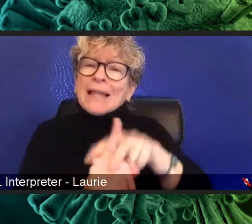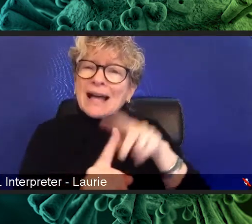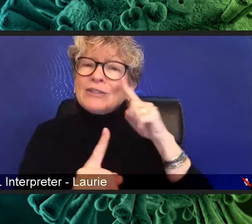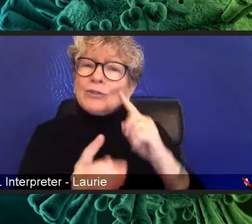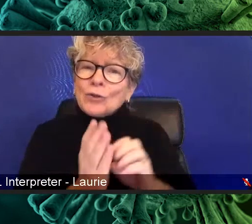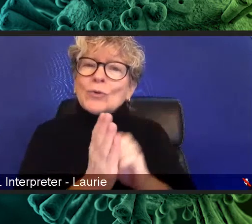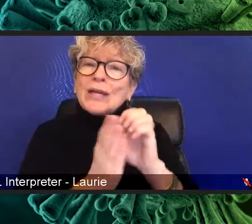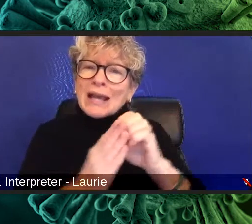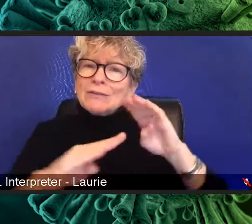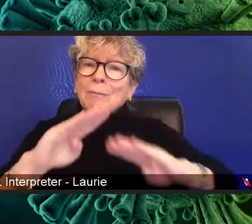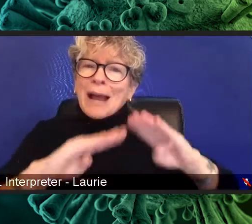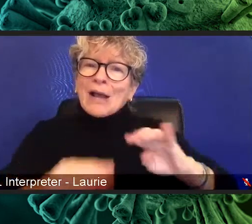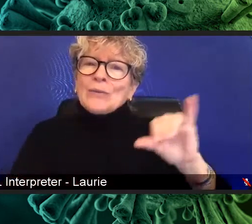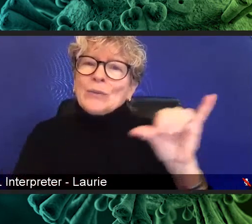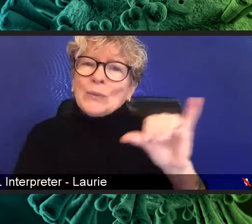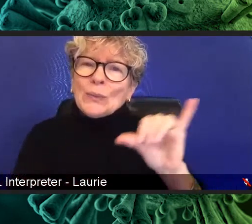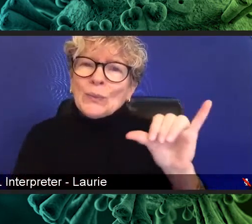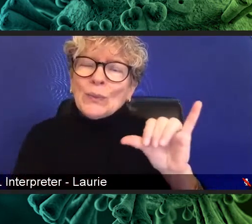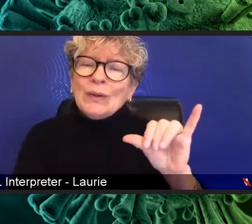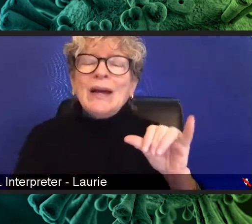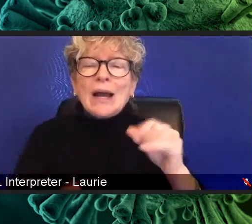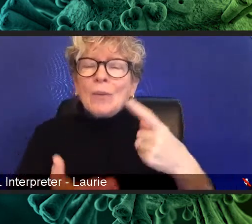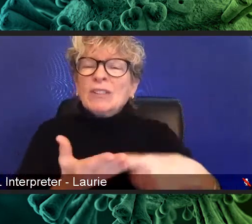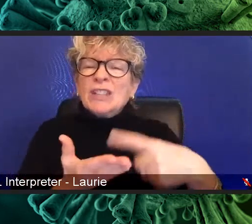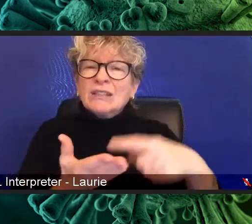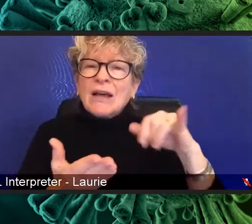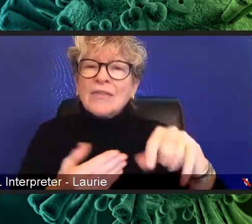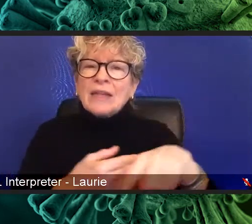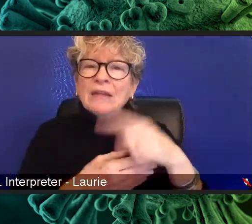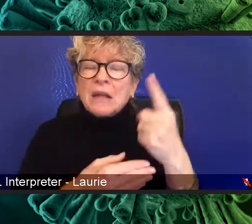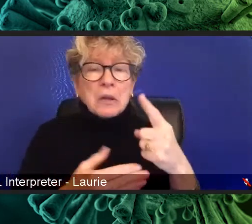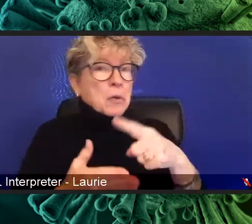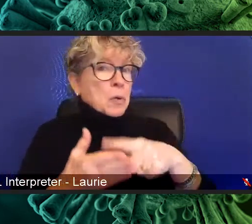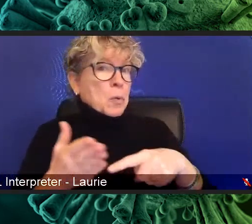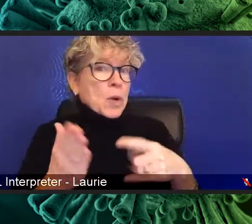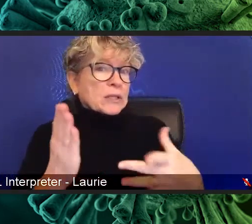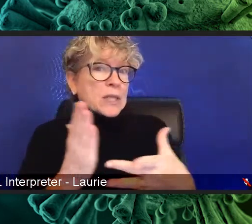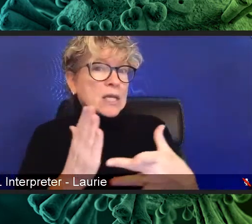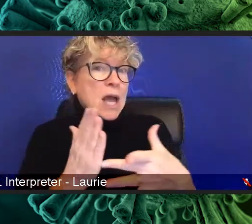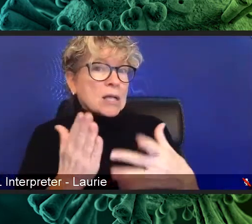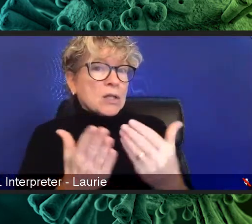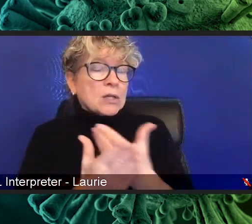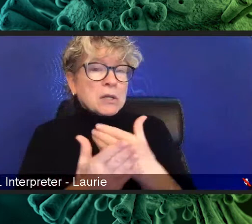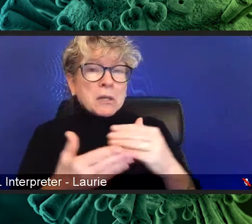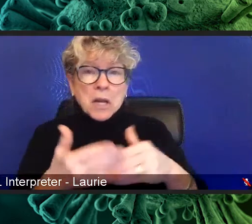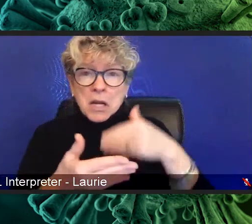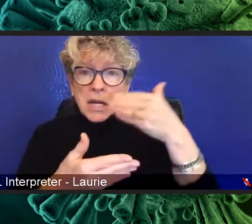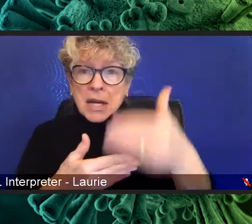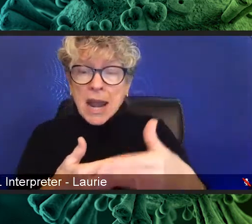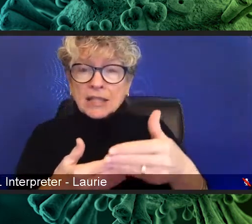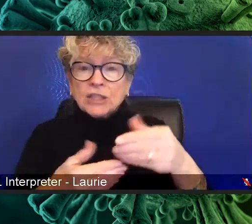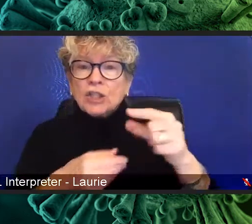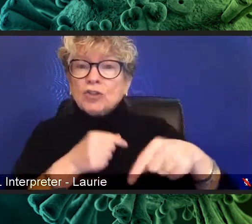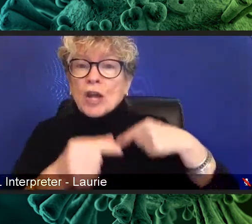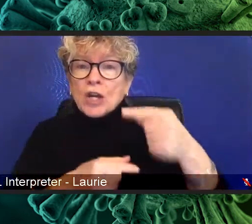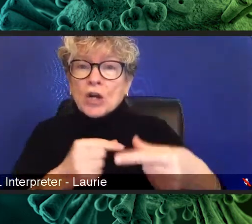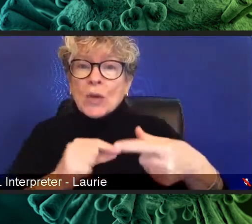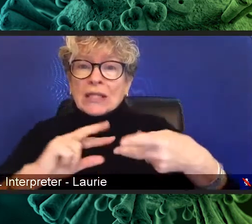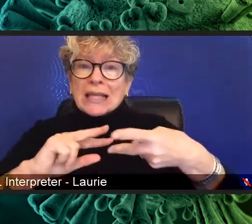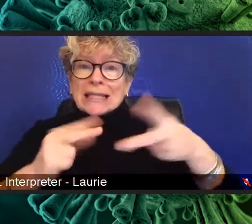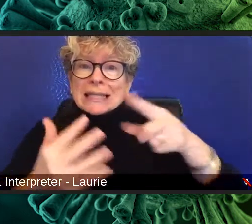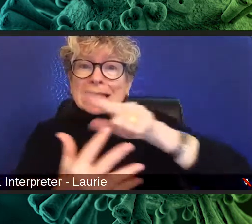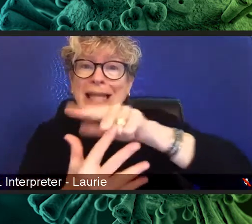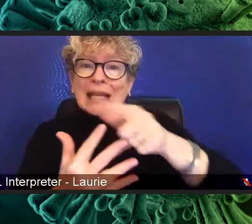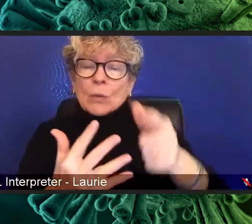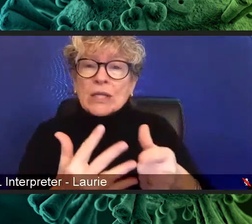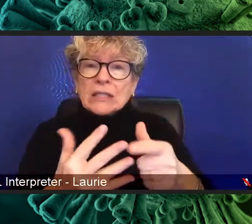that today. So what are some of these new technologies? Next generation sequencing, our ability to mine massive amounts